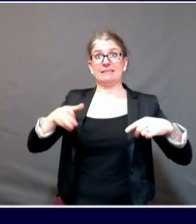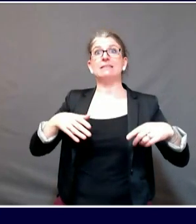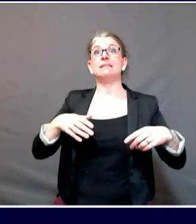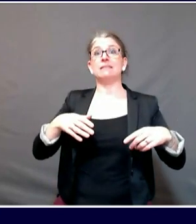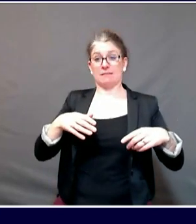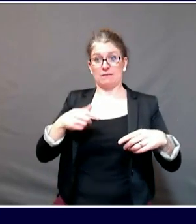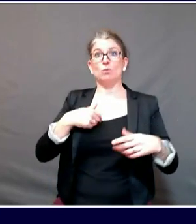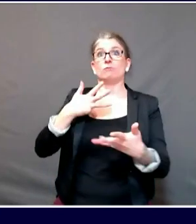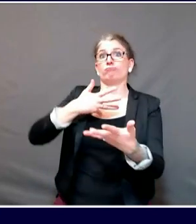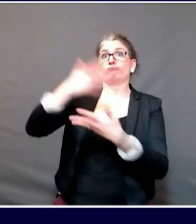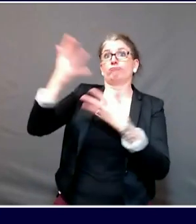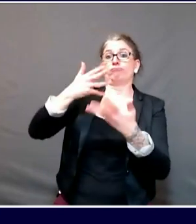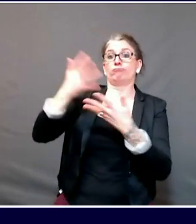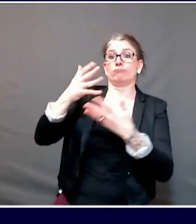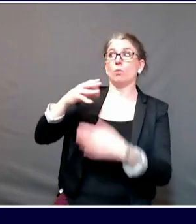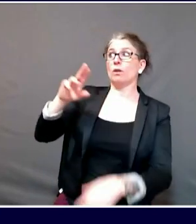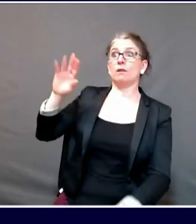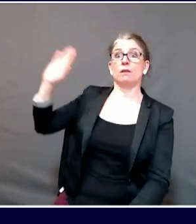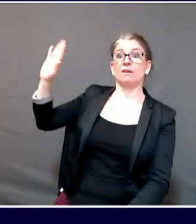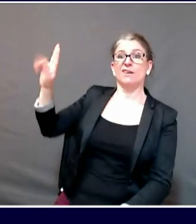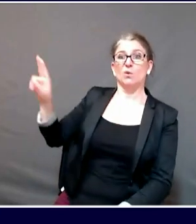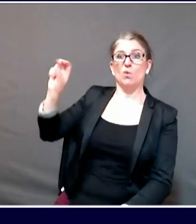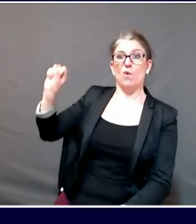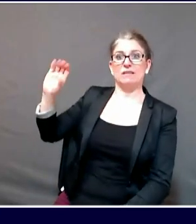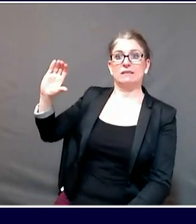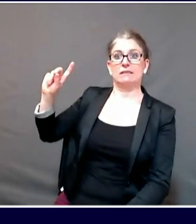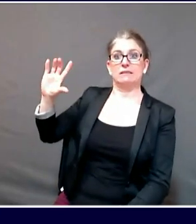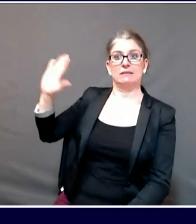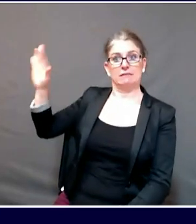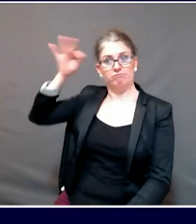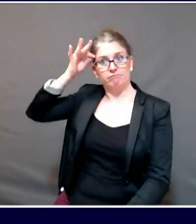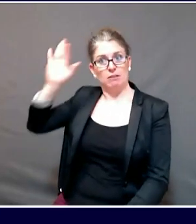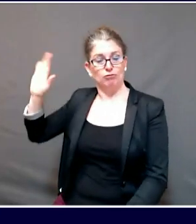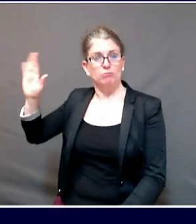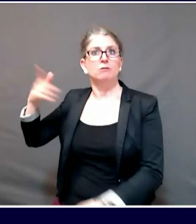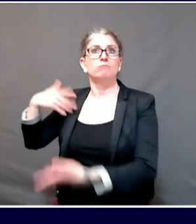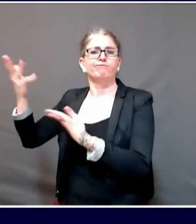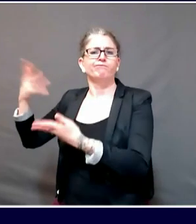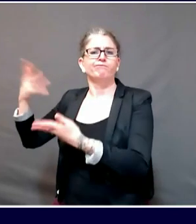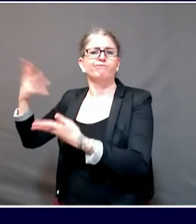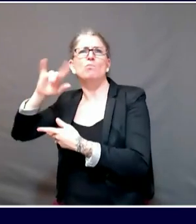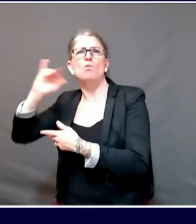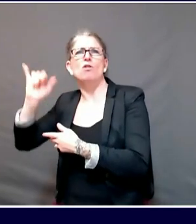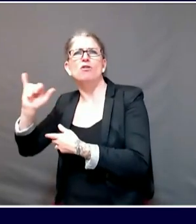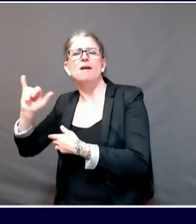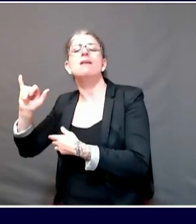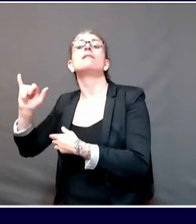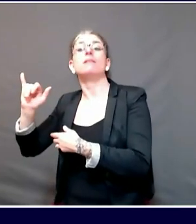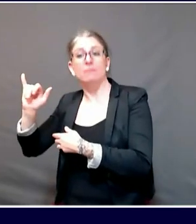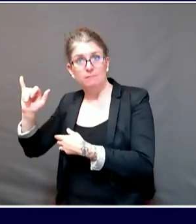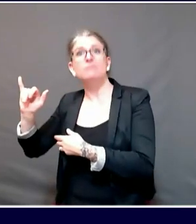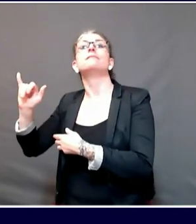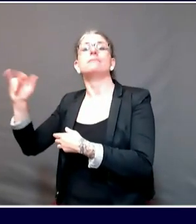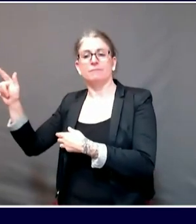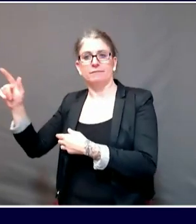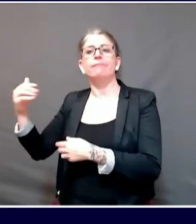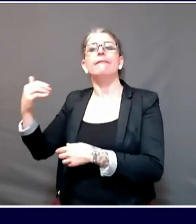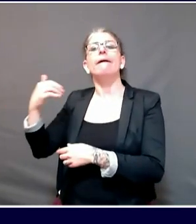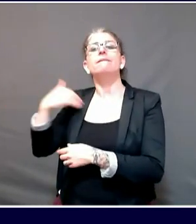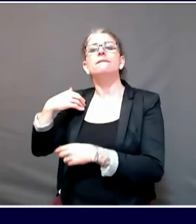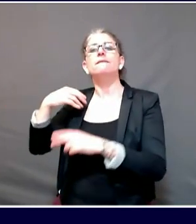pharmacies, to bring vaccine to the staff and the residents of long-term care facilities. Long-term